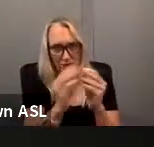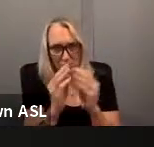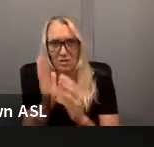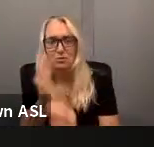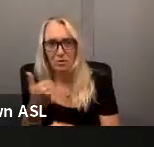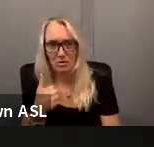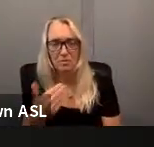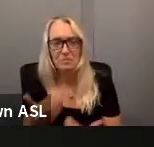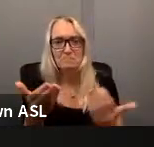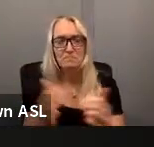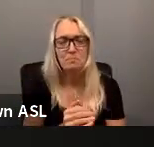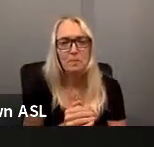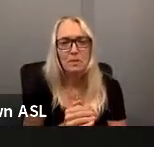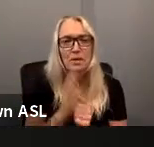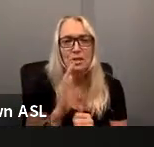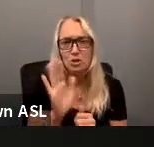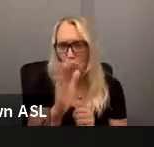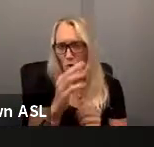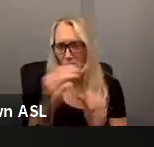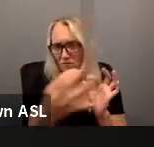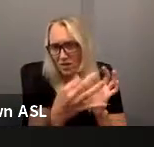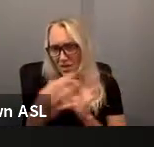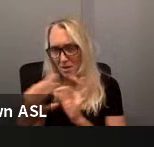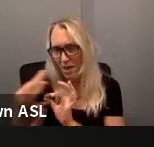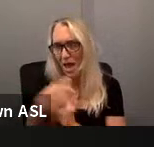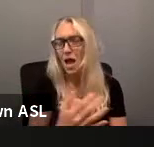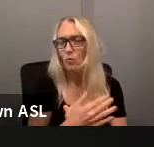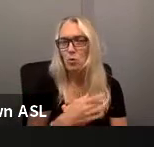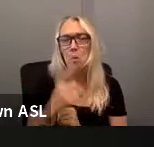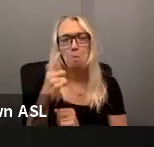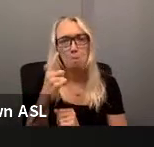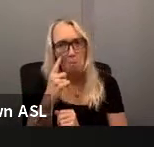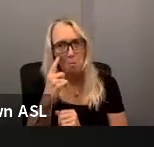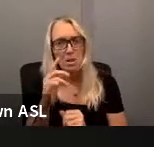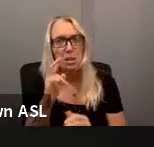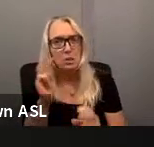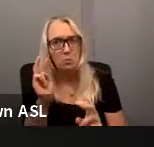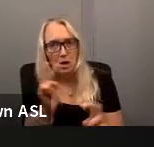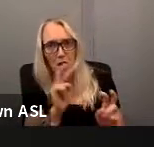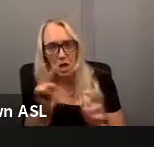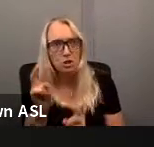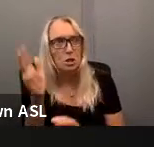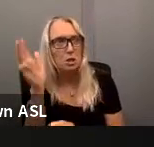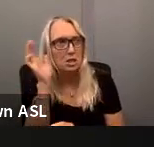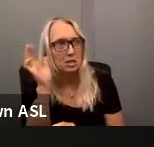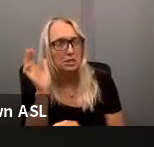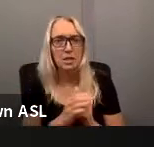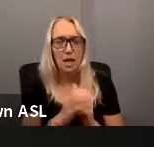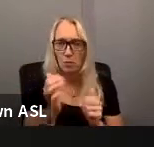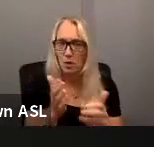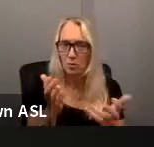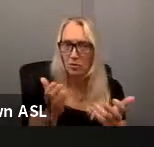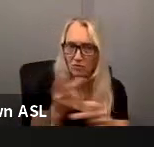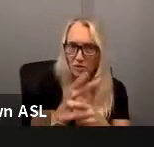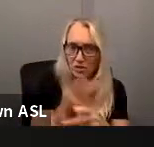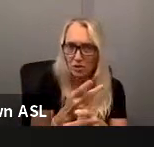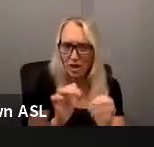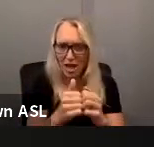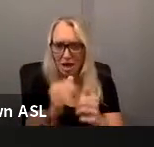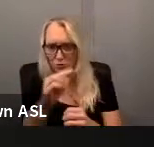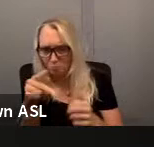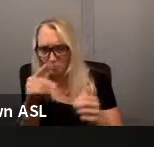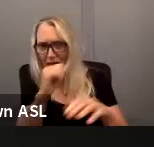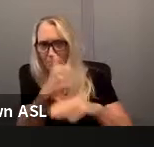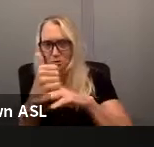With your unique insights about the community, we will work to ensure a credible redistricting process resulting in maps reflecting fair